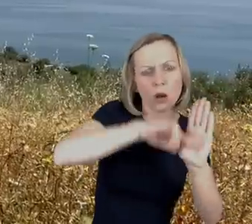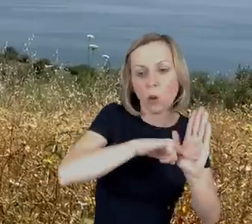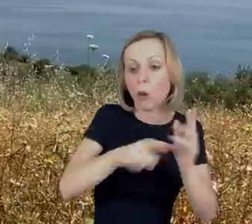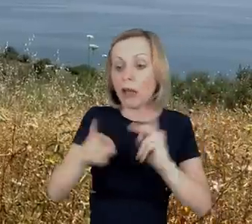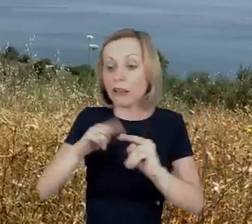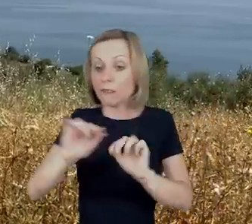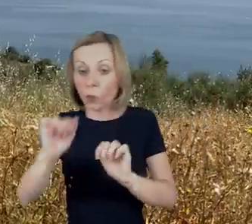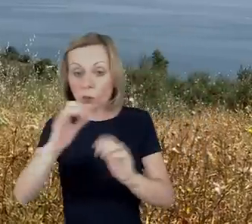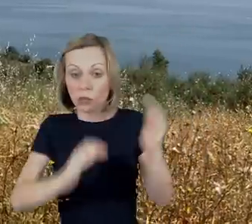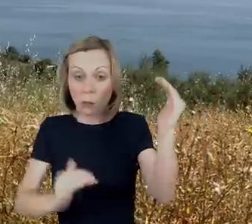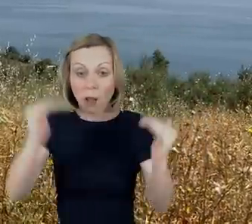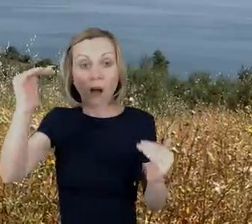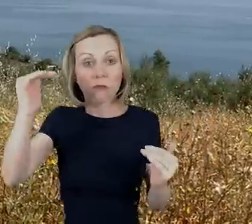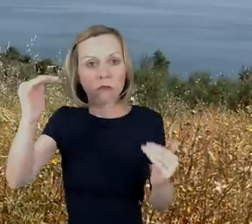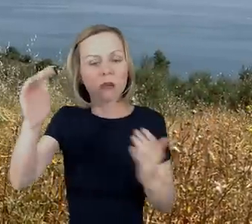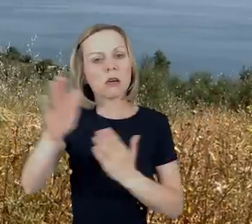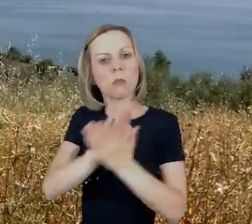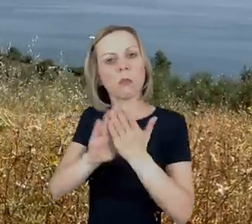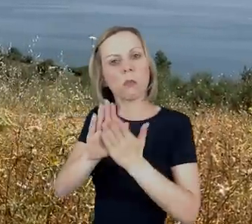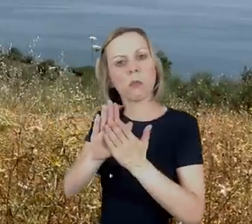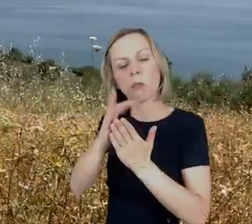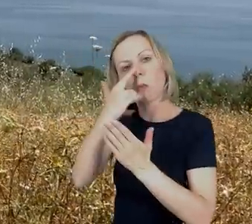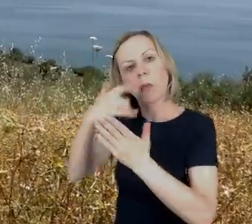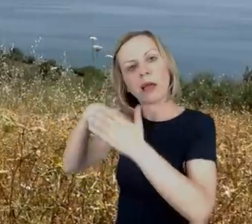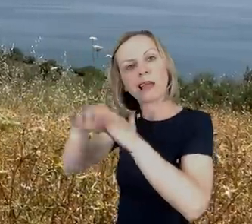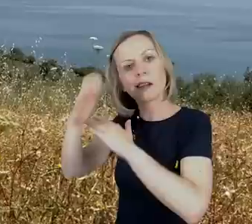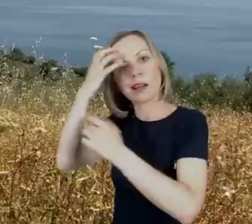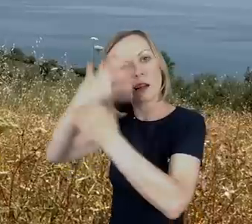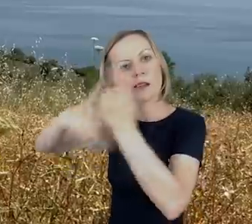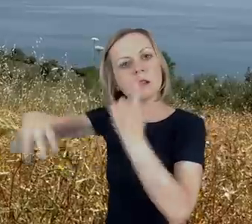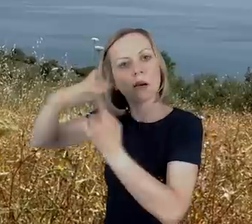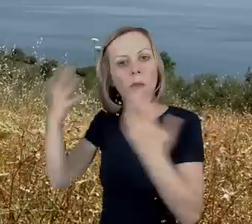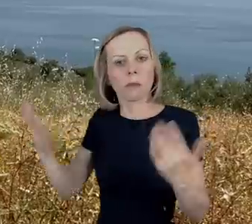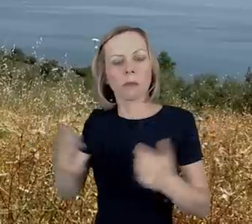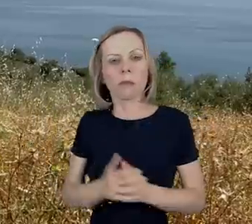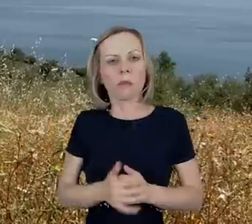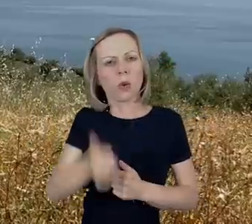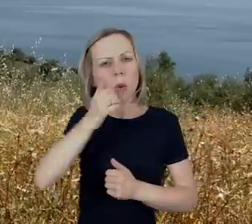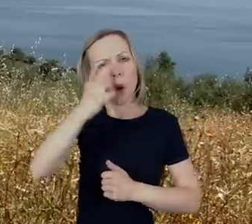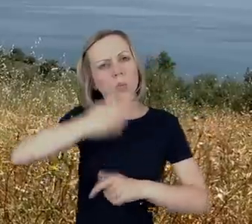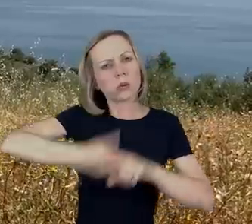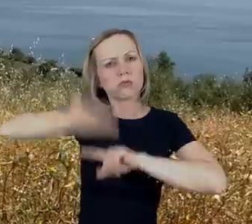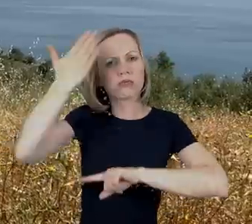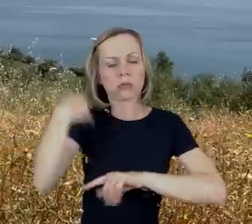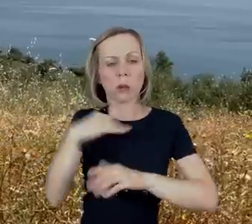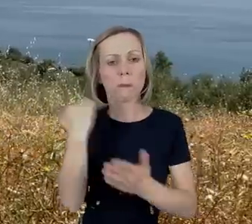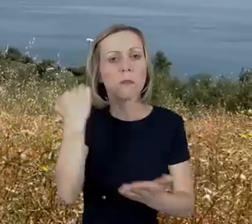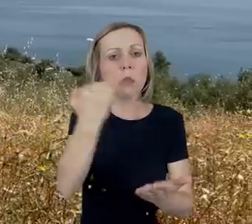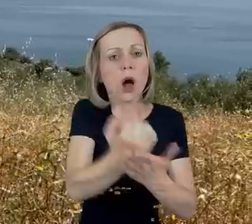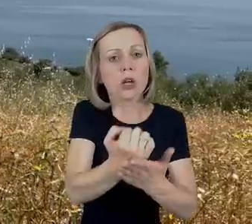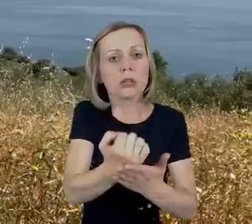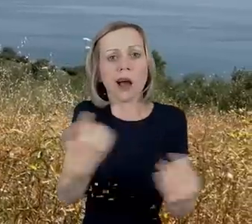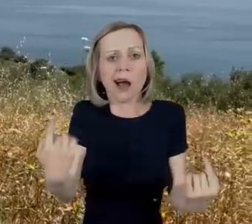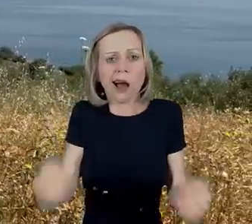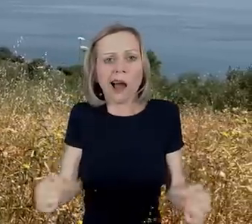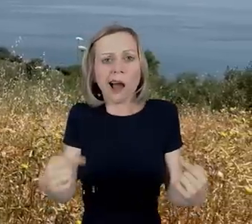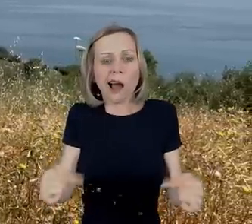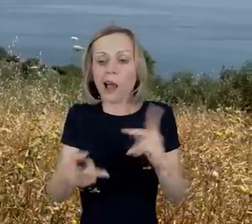You have heard what it was said in those ancient times, you shall not murder, and whoever murders shall be liable to